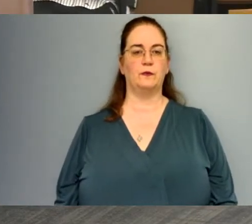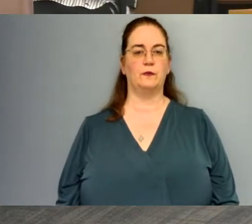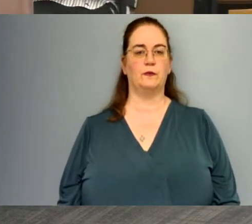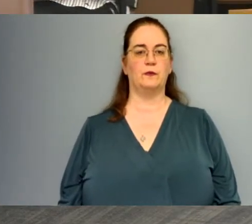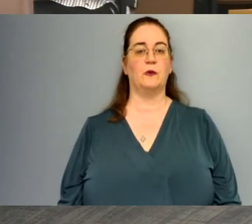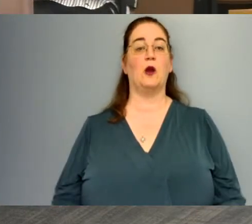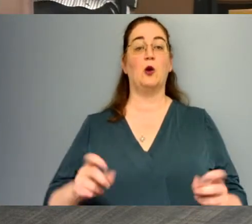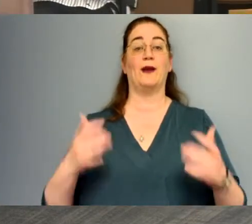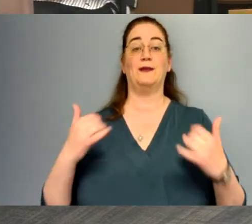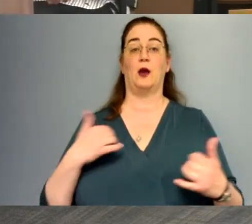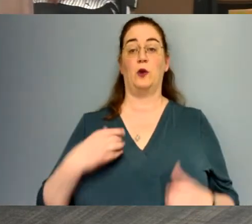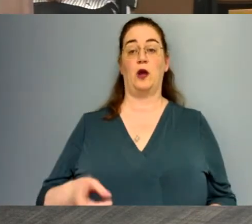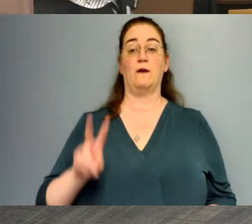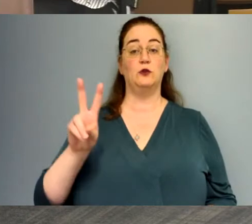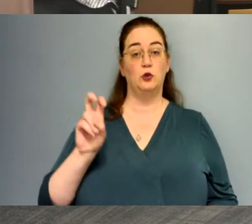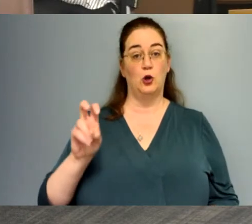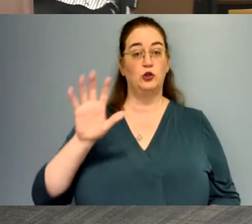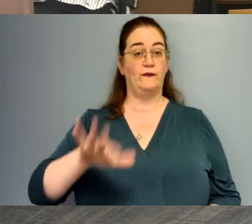Okay, now we have